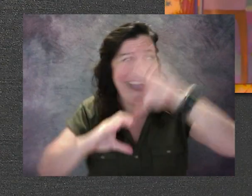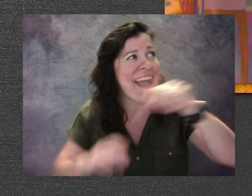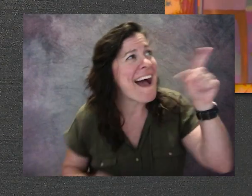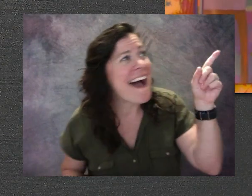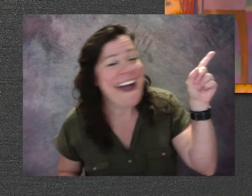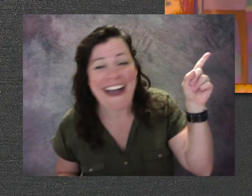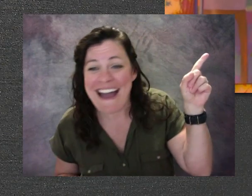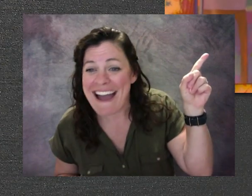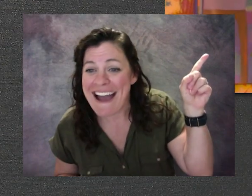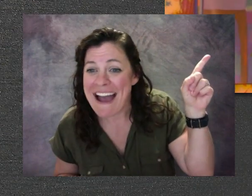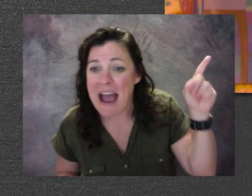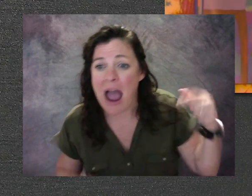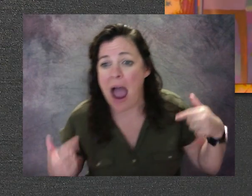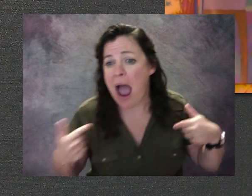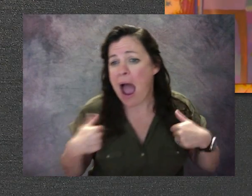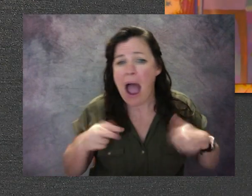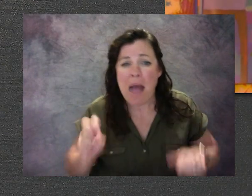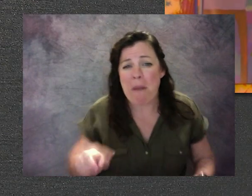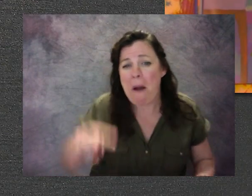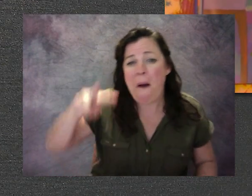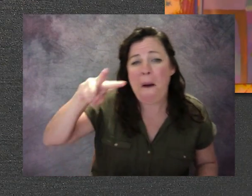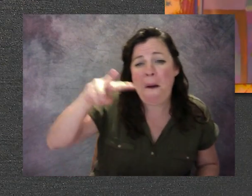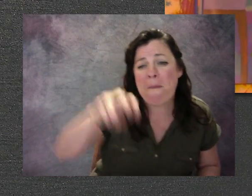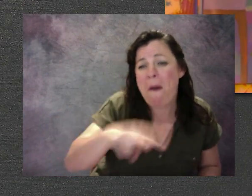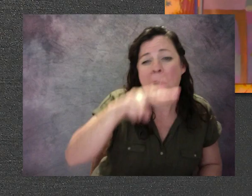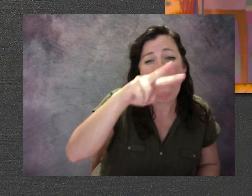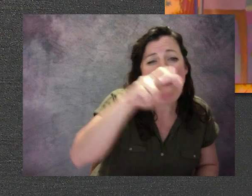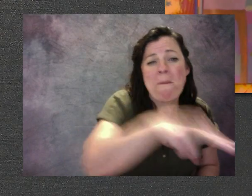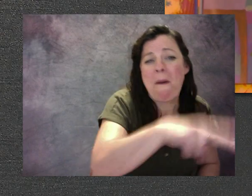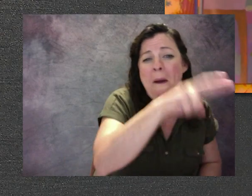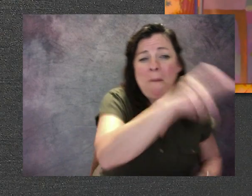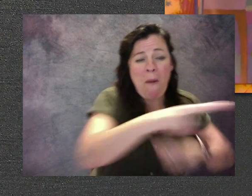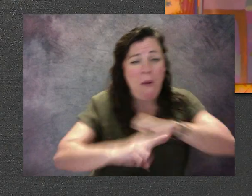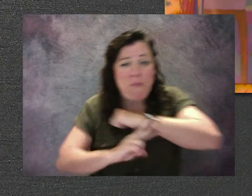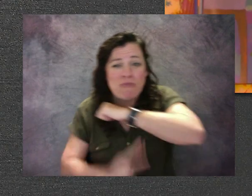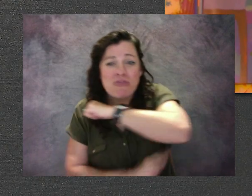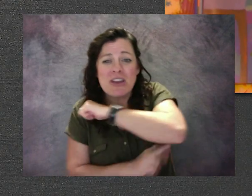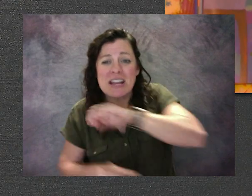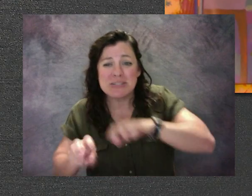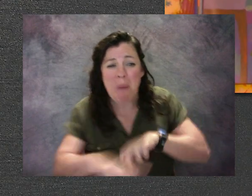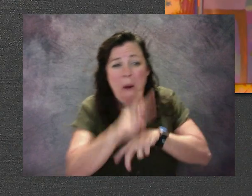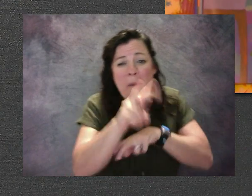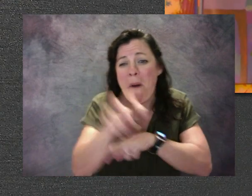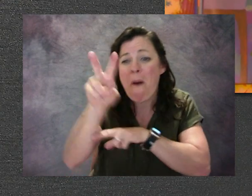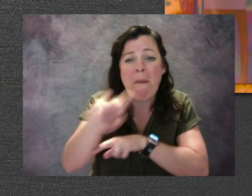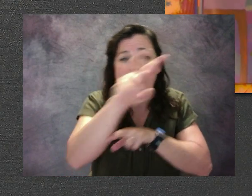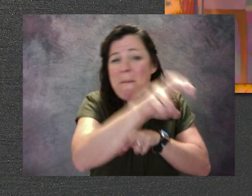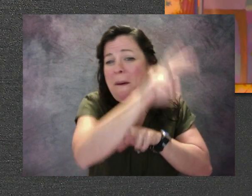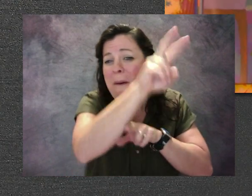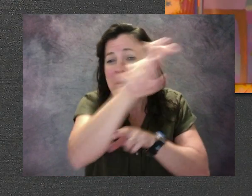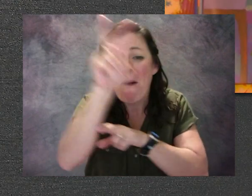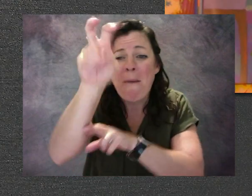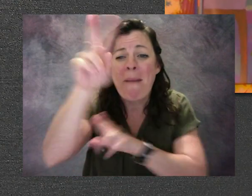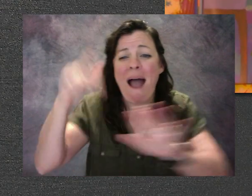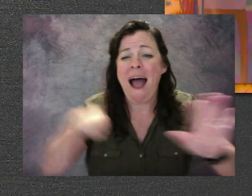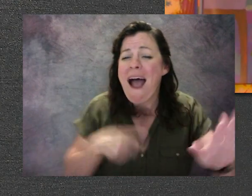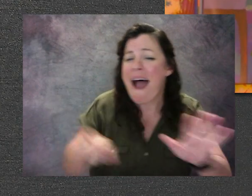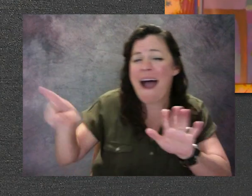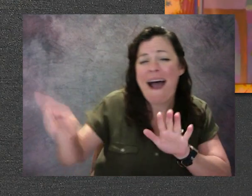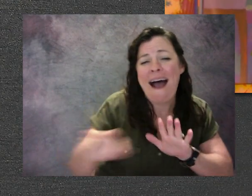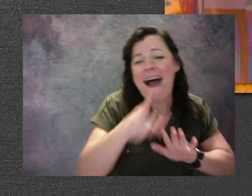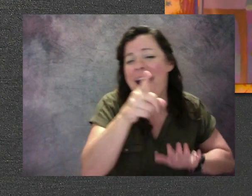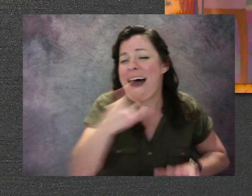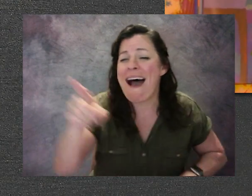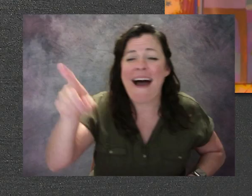Bounding from the tower to the bridge and from the bridge to the chimney, I sprang into the edge of the horizon, and there I danced